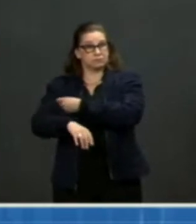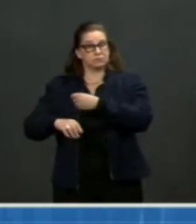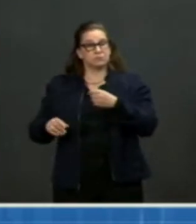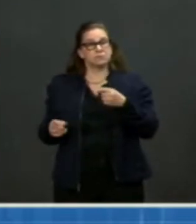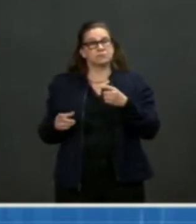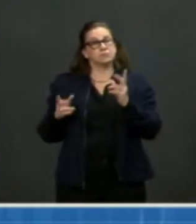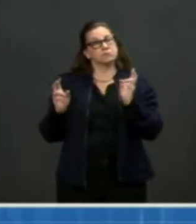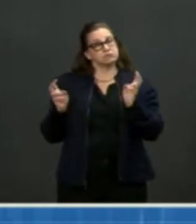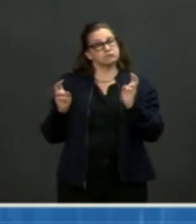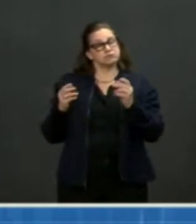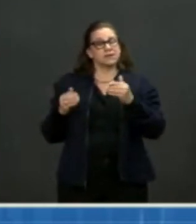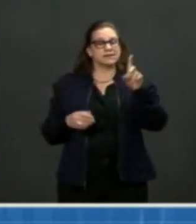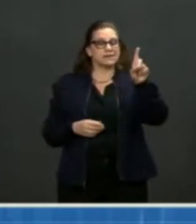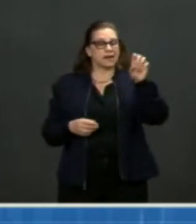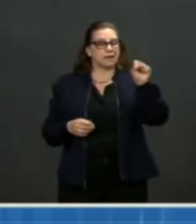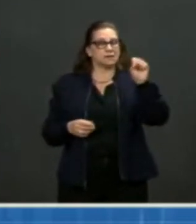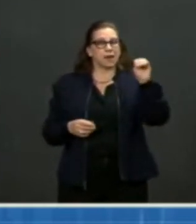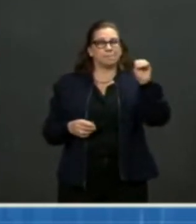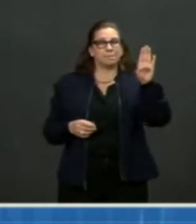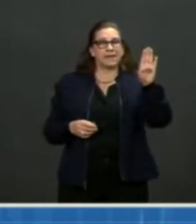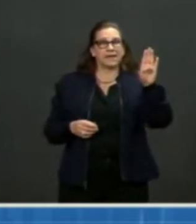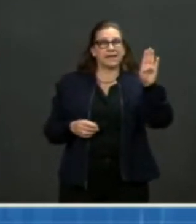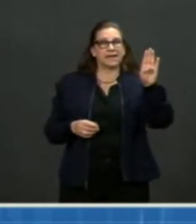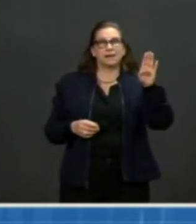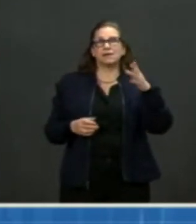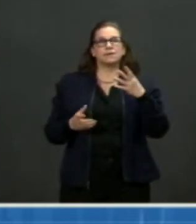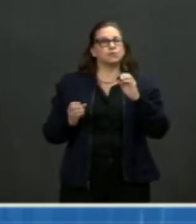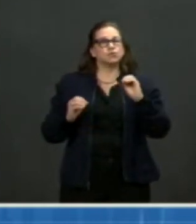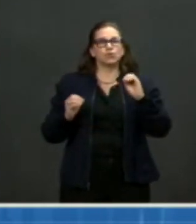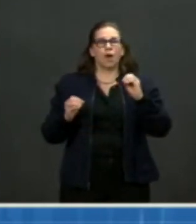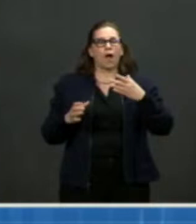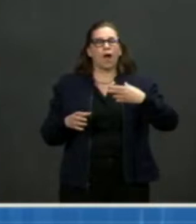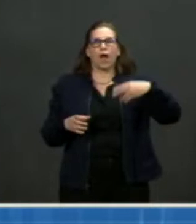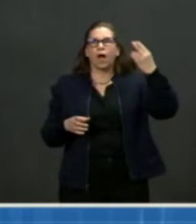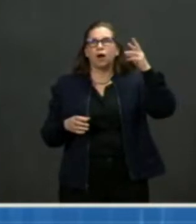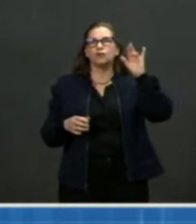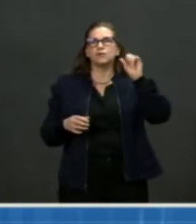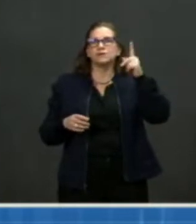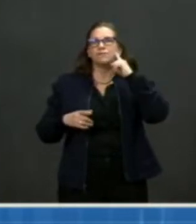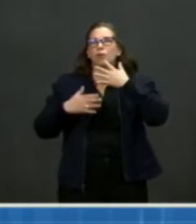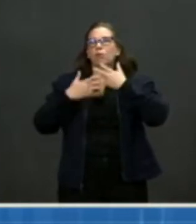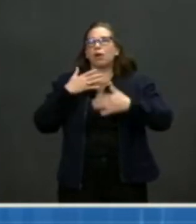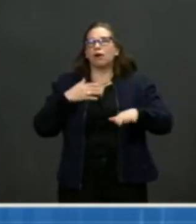of thrombosis or events characterized by thrombosis among the